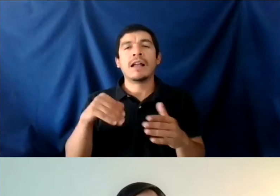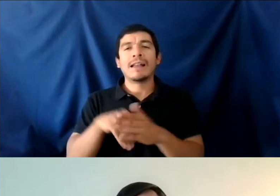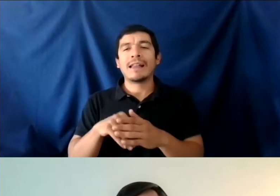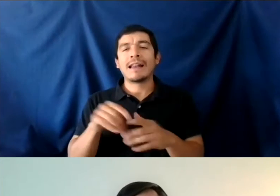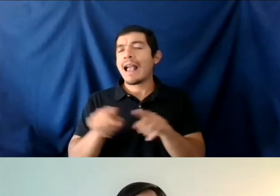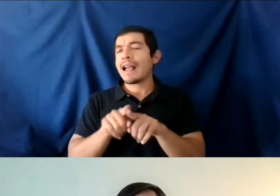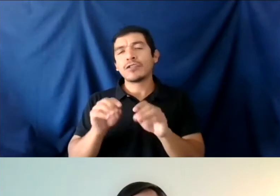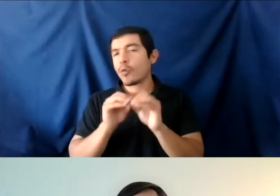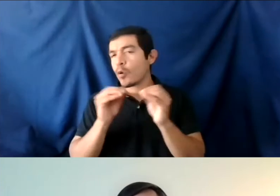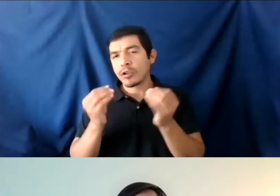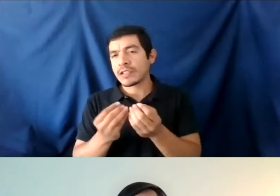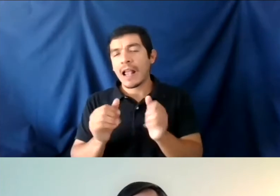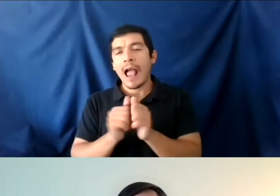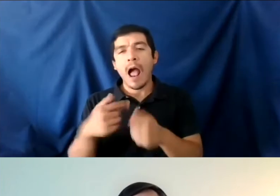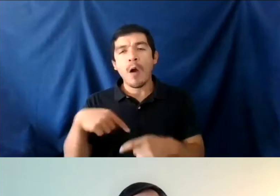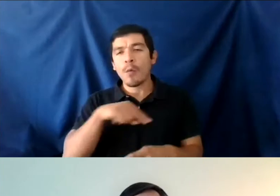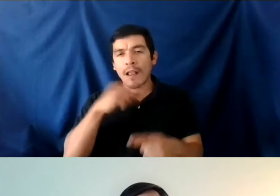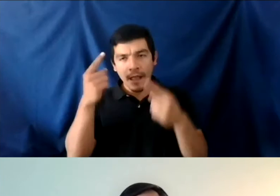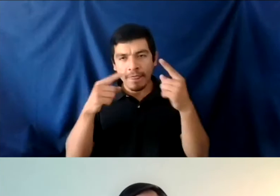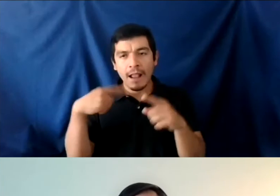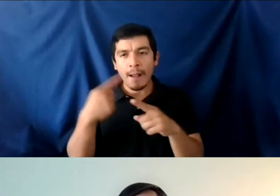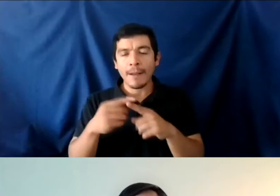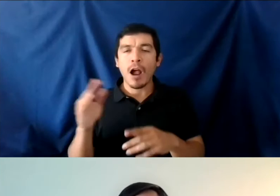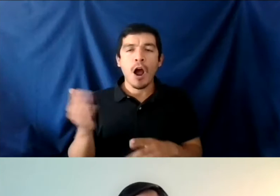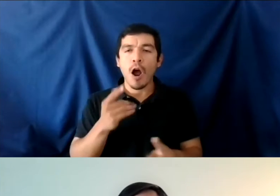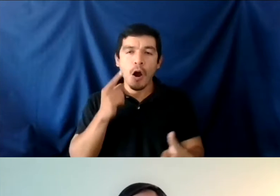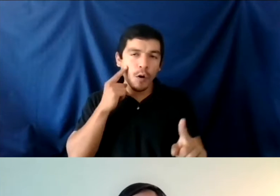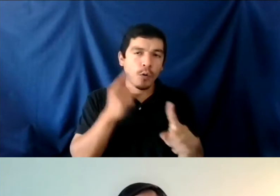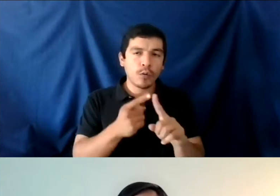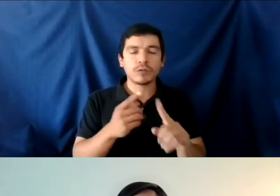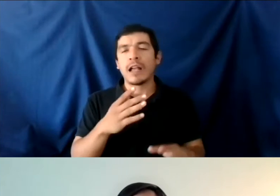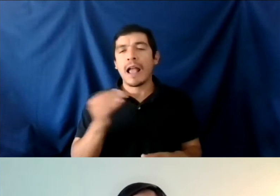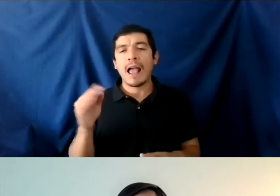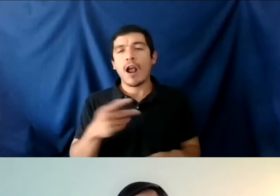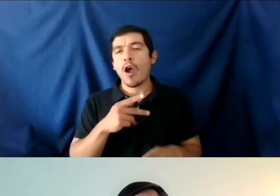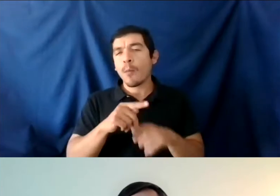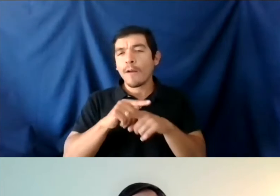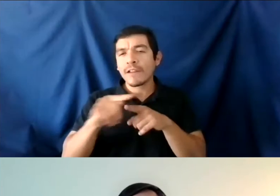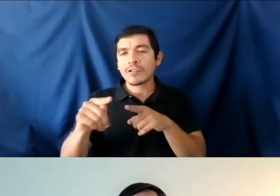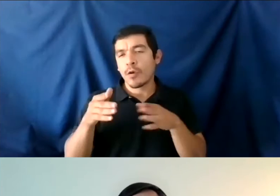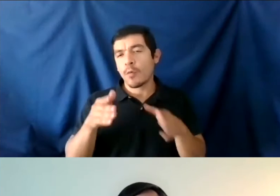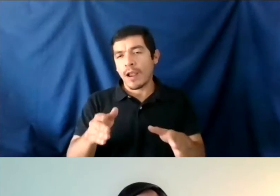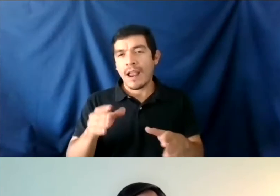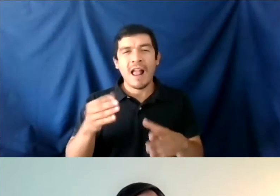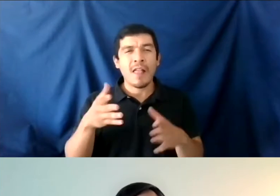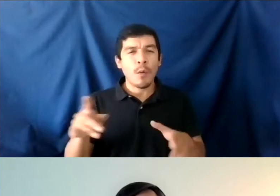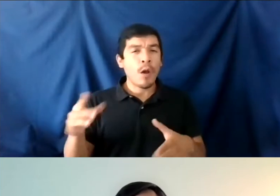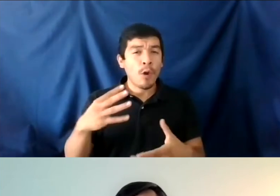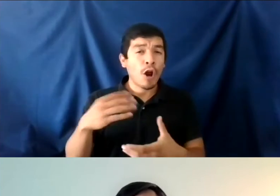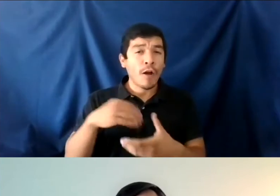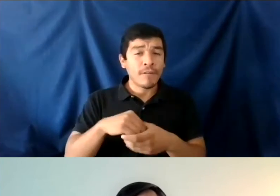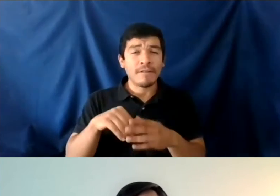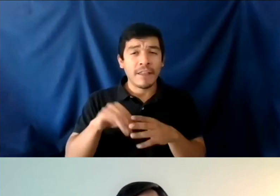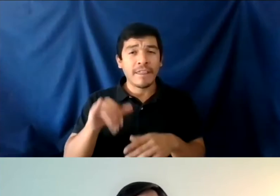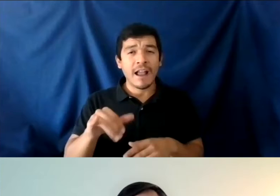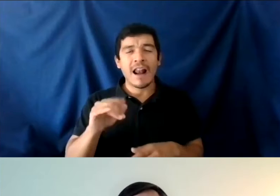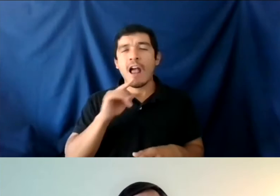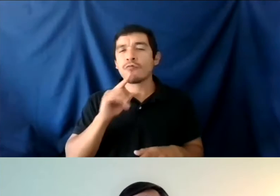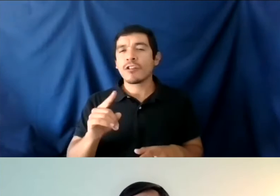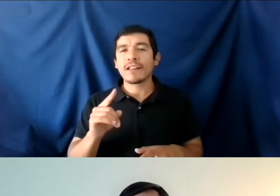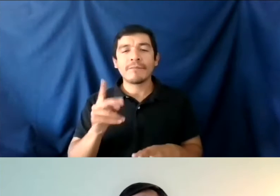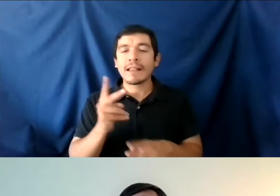an organization, how we think about our strategic plan and the professionalism involved in that, and encompassing everything